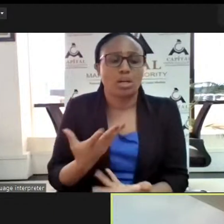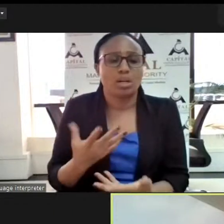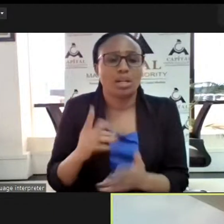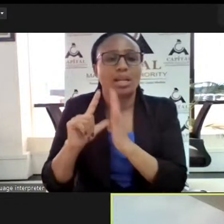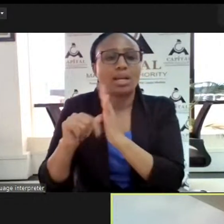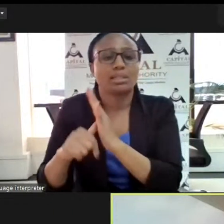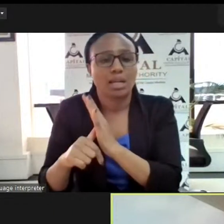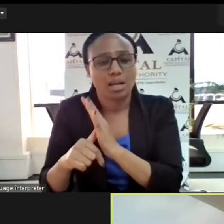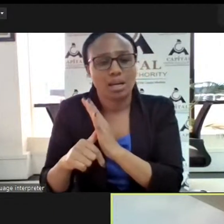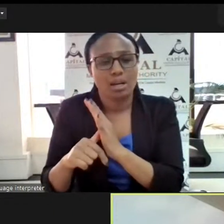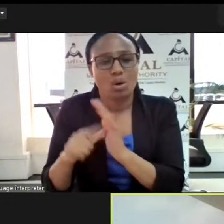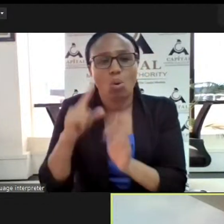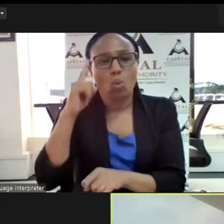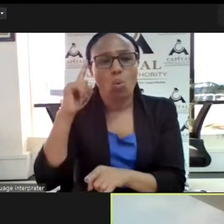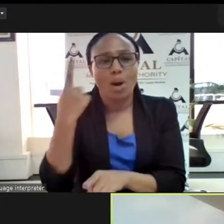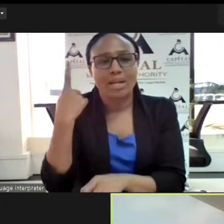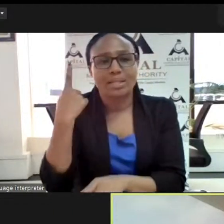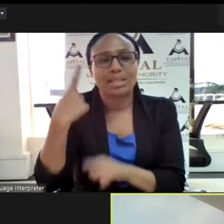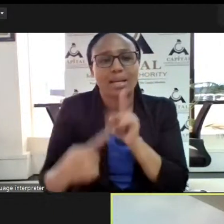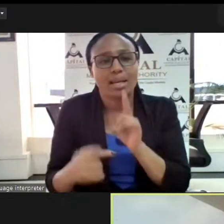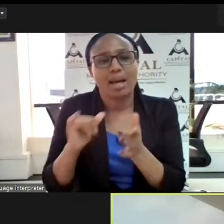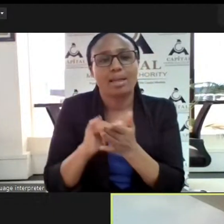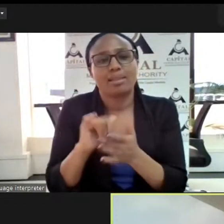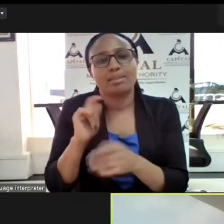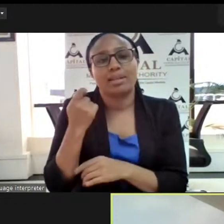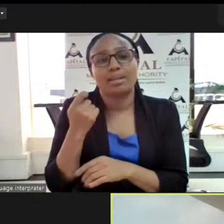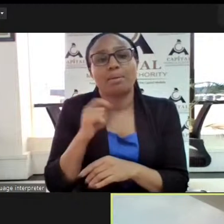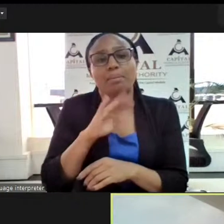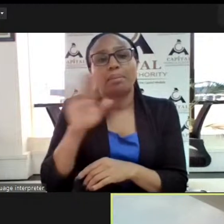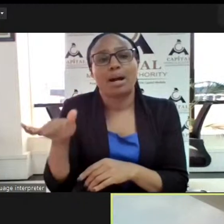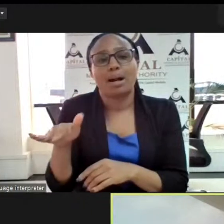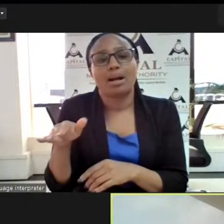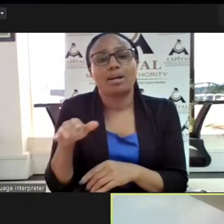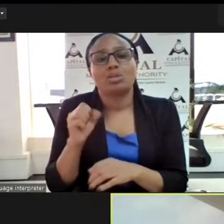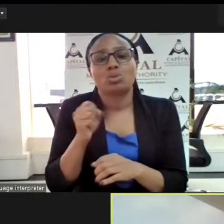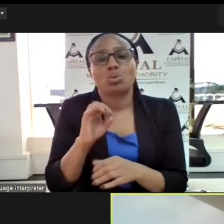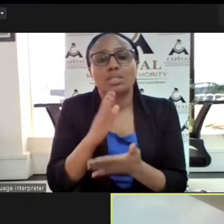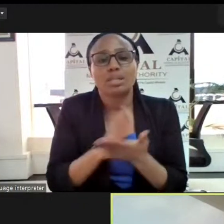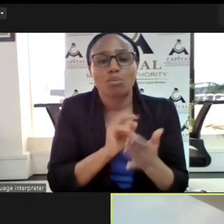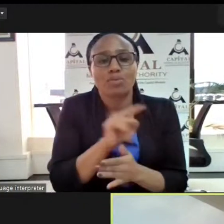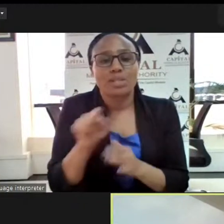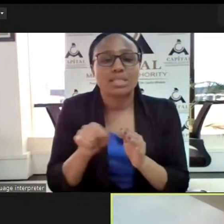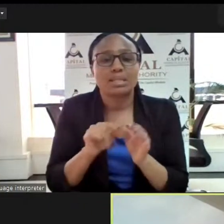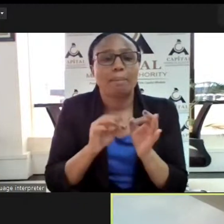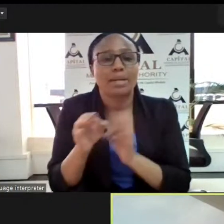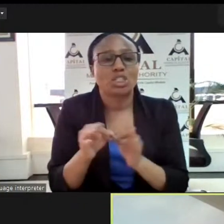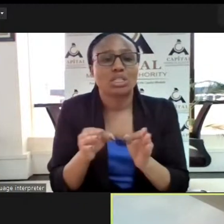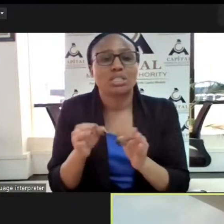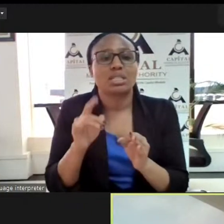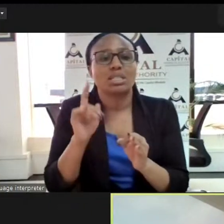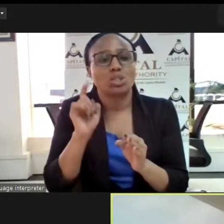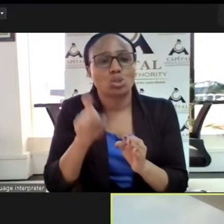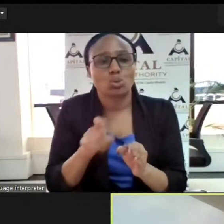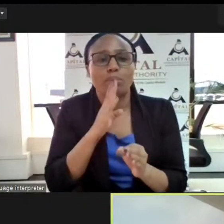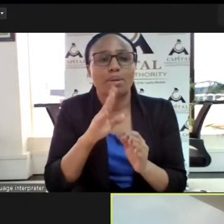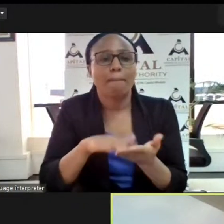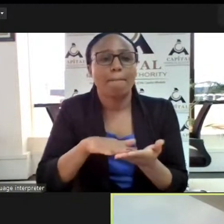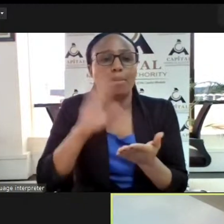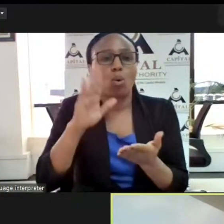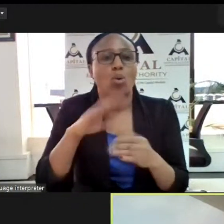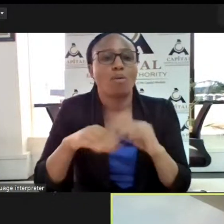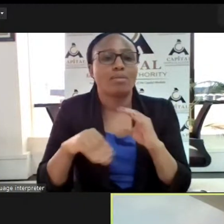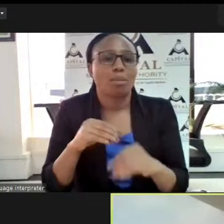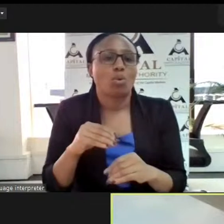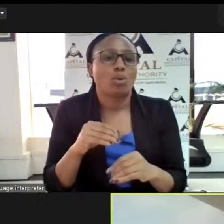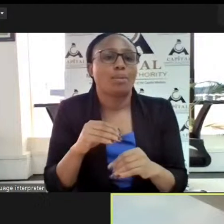down perhaps once a year to Kenya. So I think with some of those measures, there should be a bit more comfort.